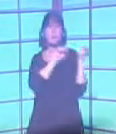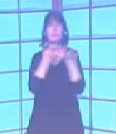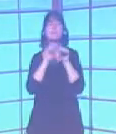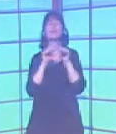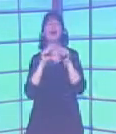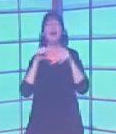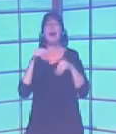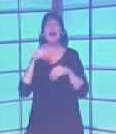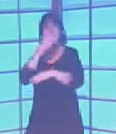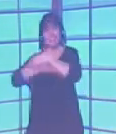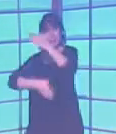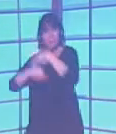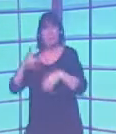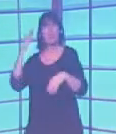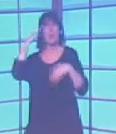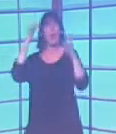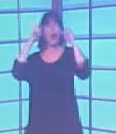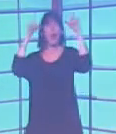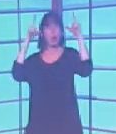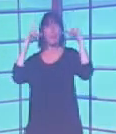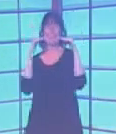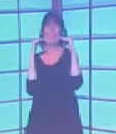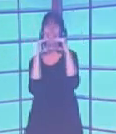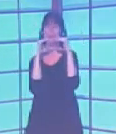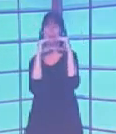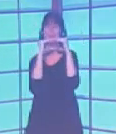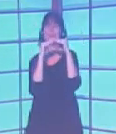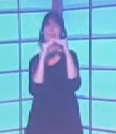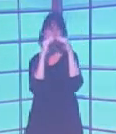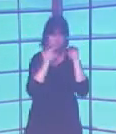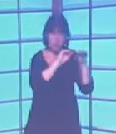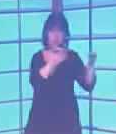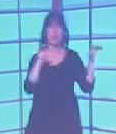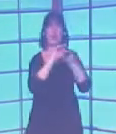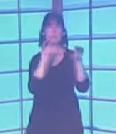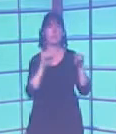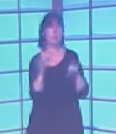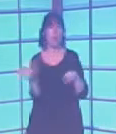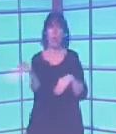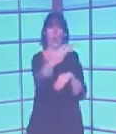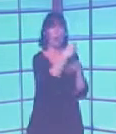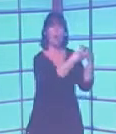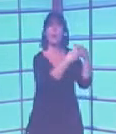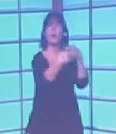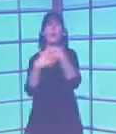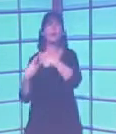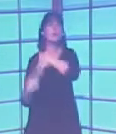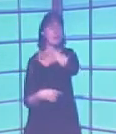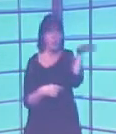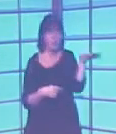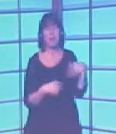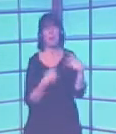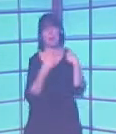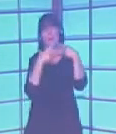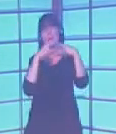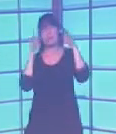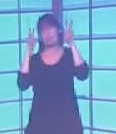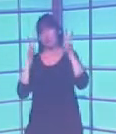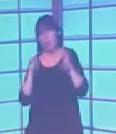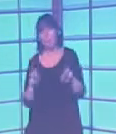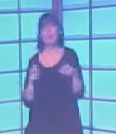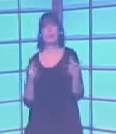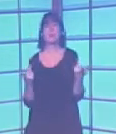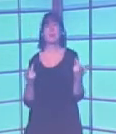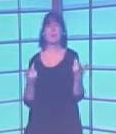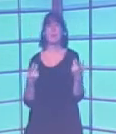training, which is aimed at increasing awareness of access and inclusion amongst stakeholders. The training covers numerous topics, including the models